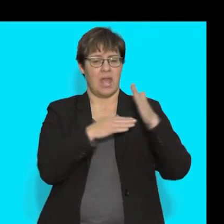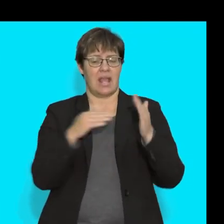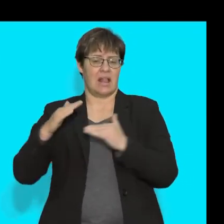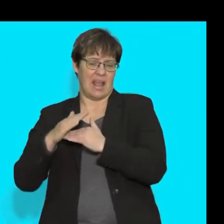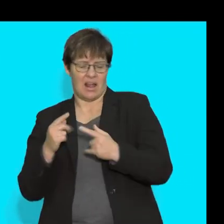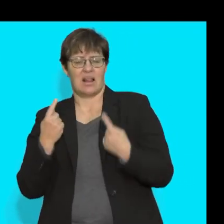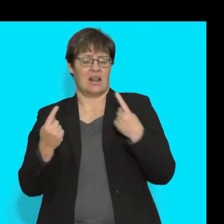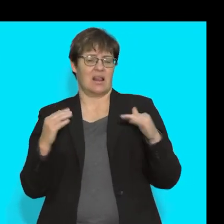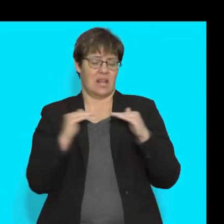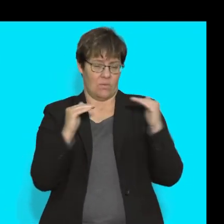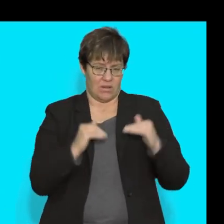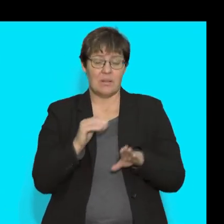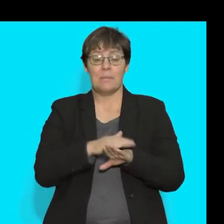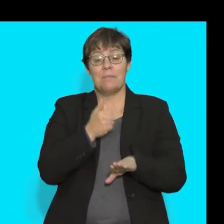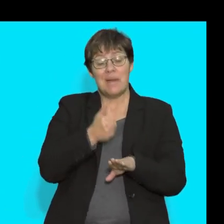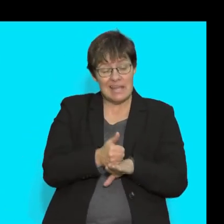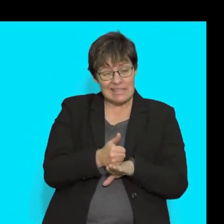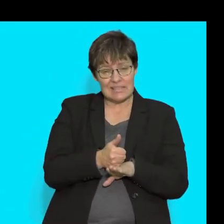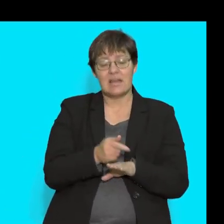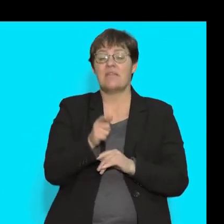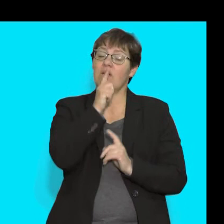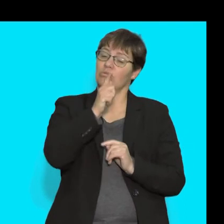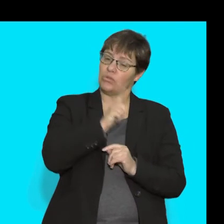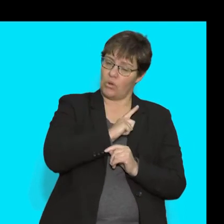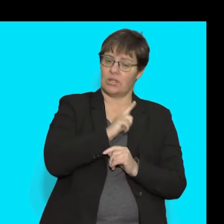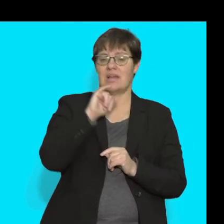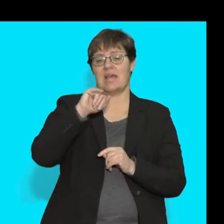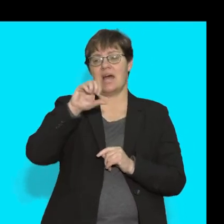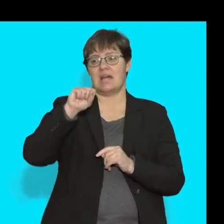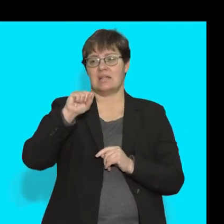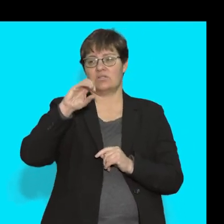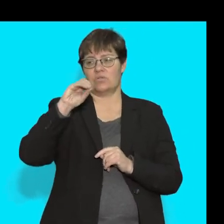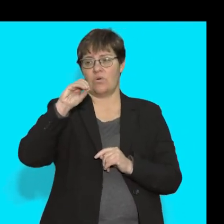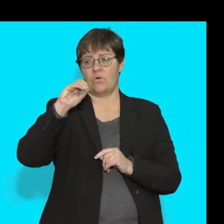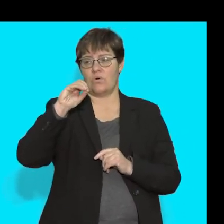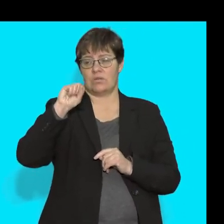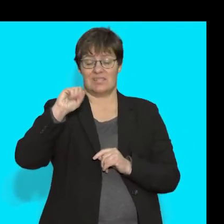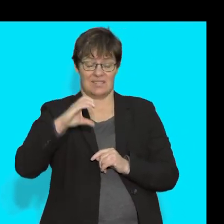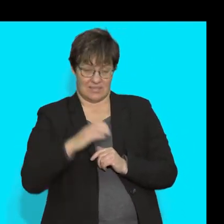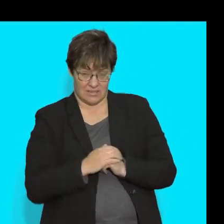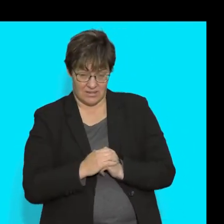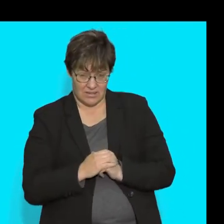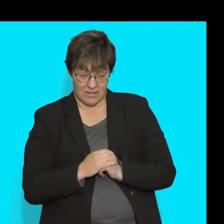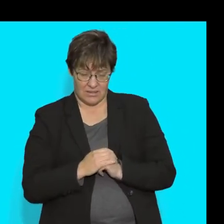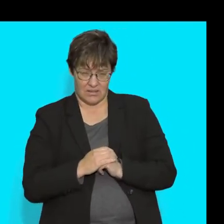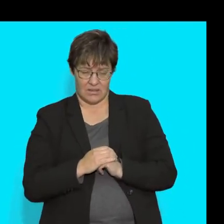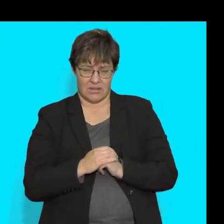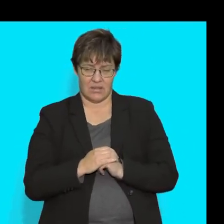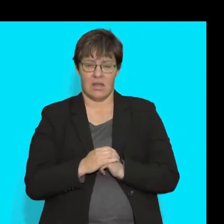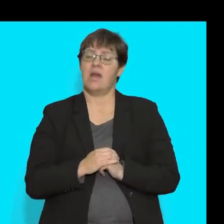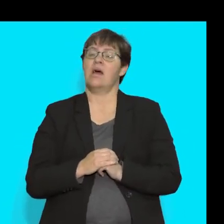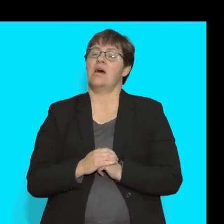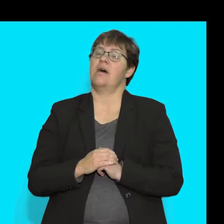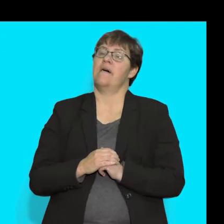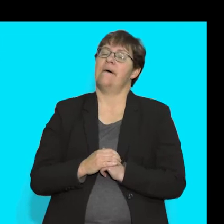angles being equal to each other based on the fact that they told me it's an isosceles, number one. Number two,